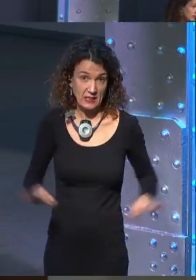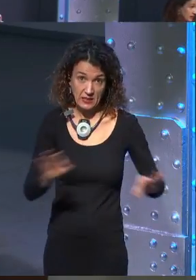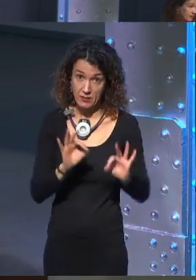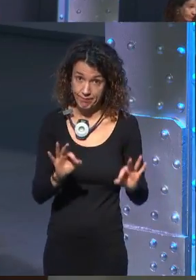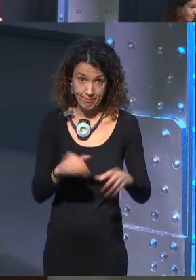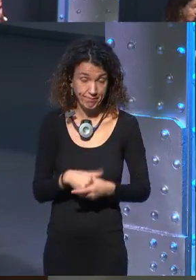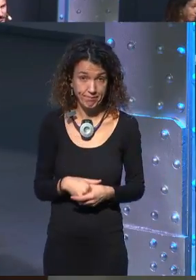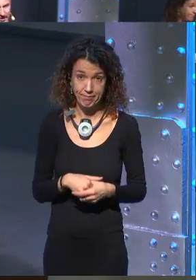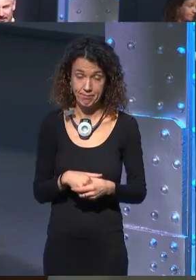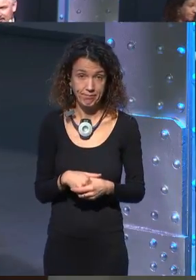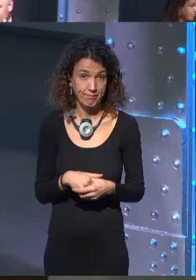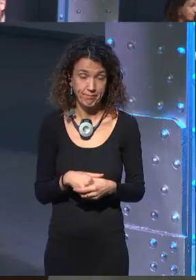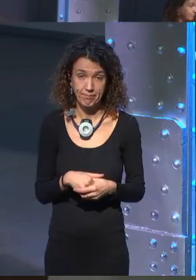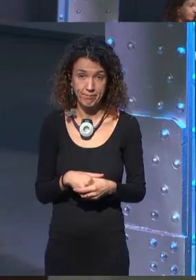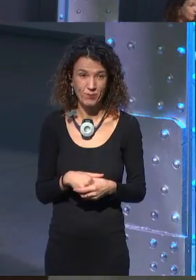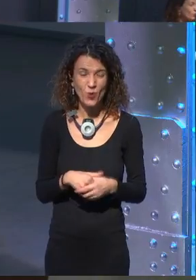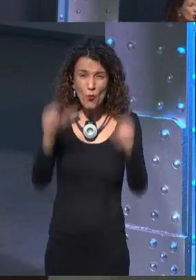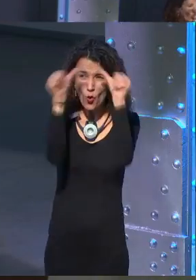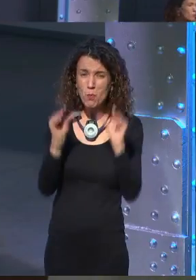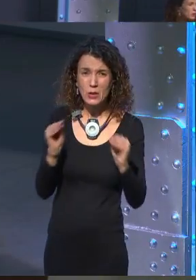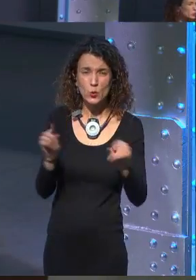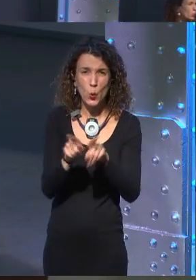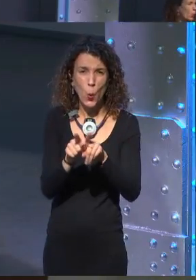argument, the constant arguing,